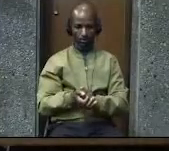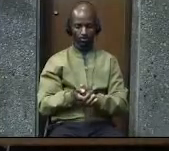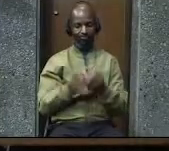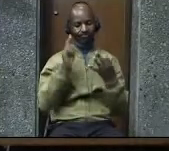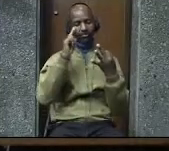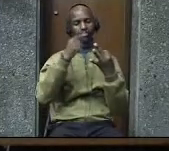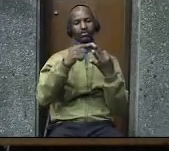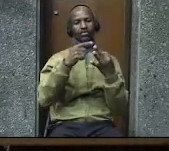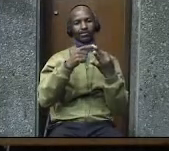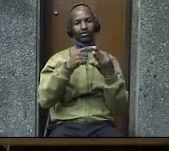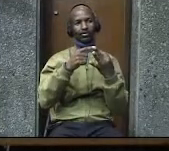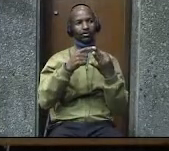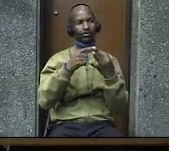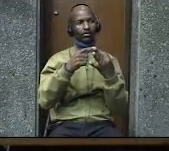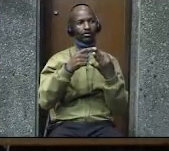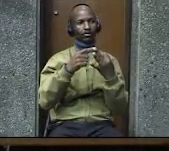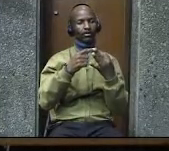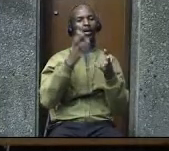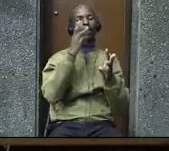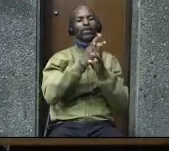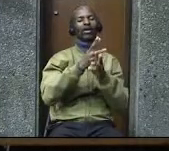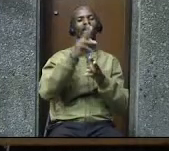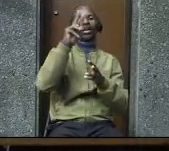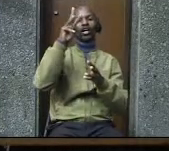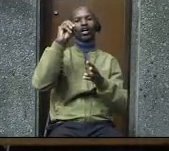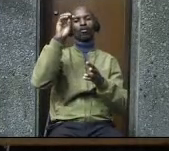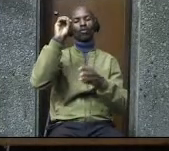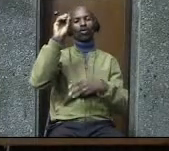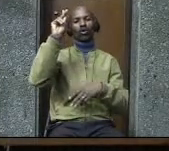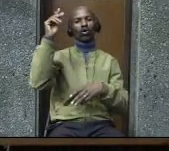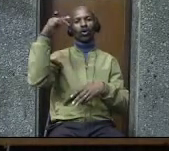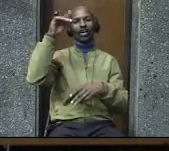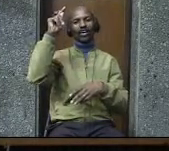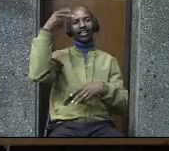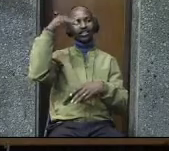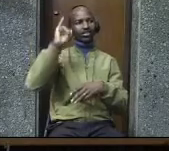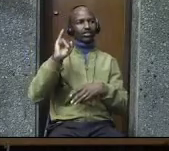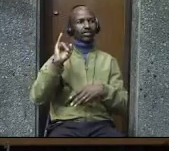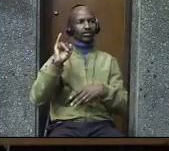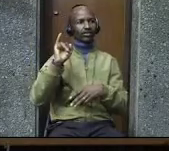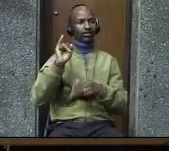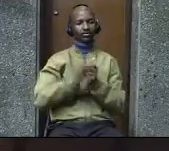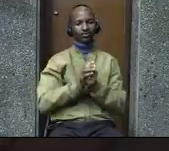Next to Ntate Hoffman is Memukheti. Memukheti?